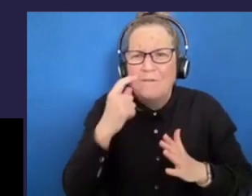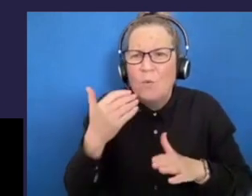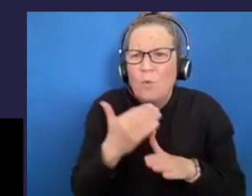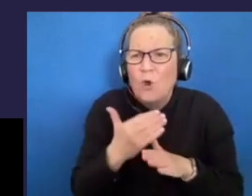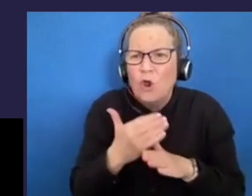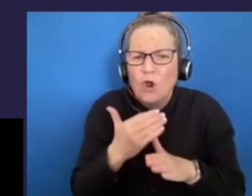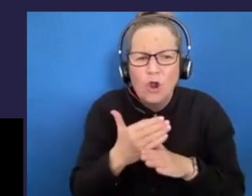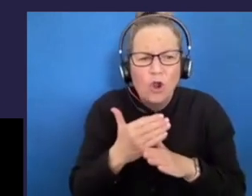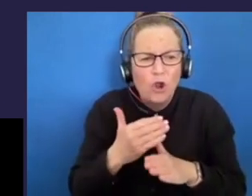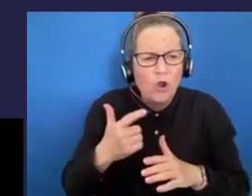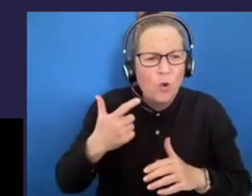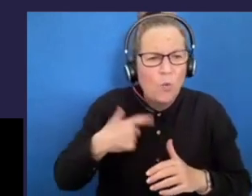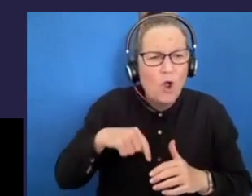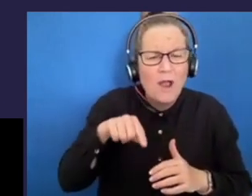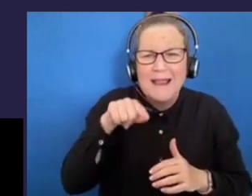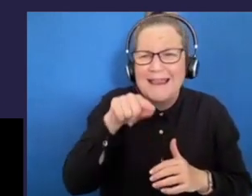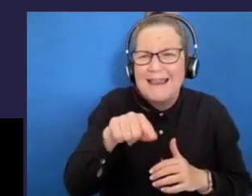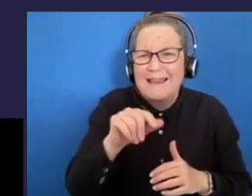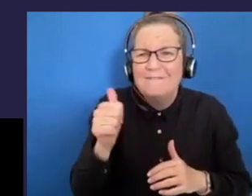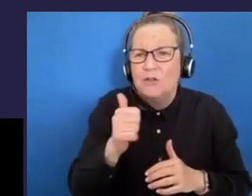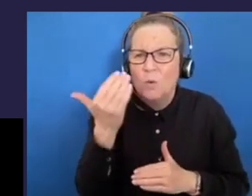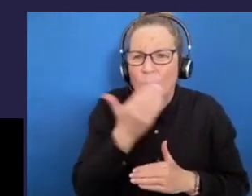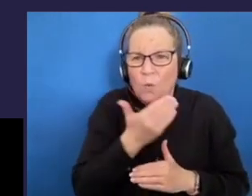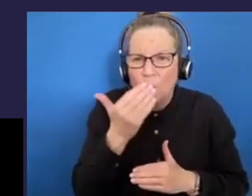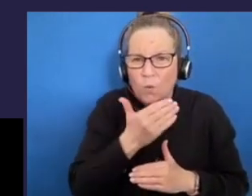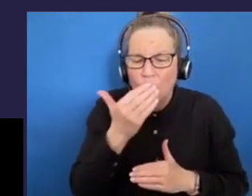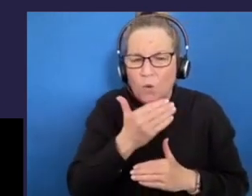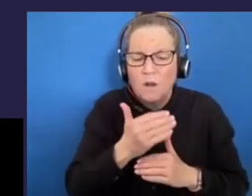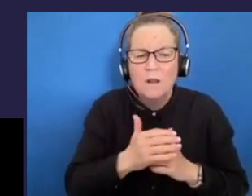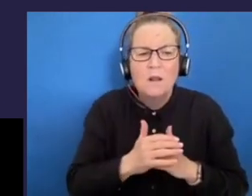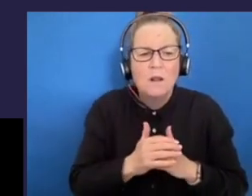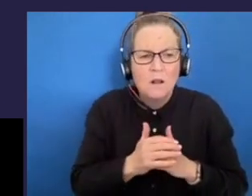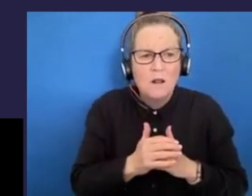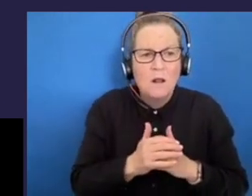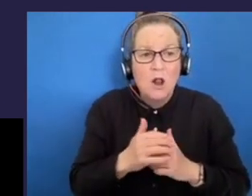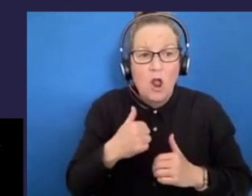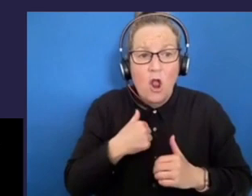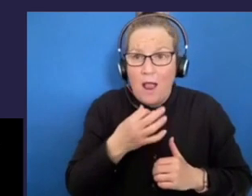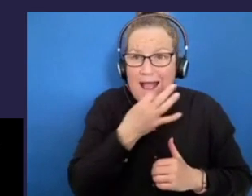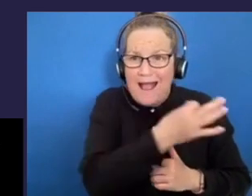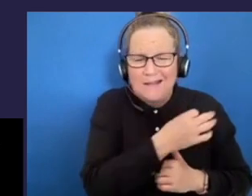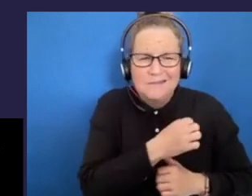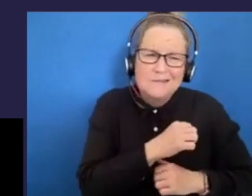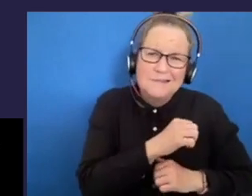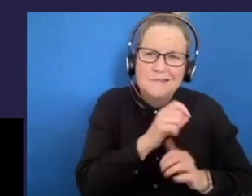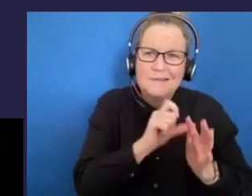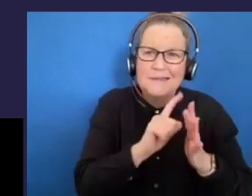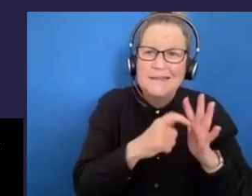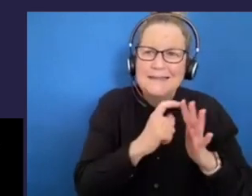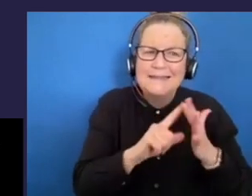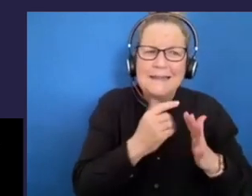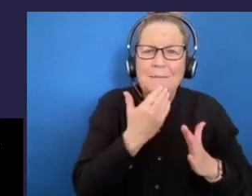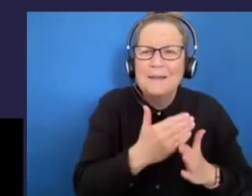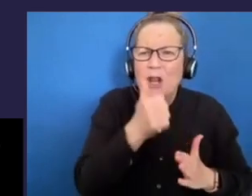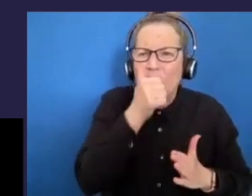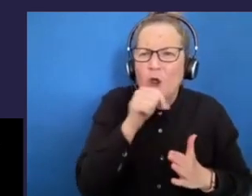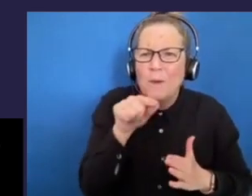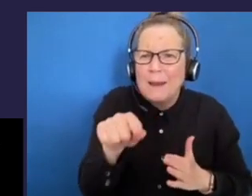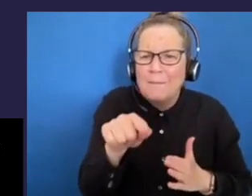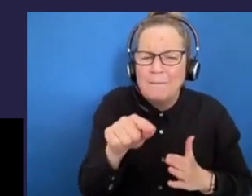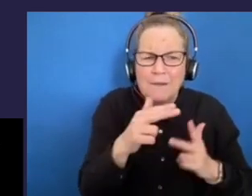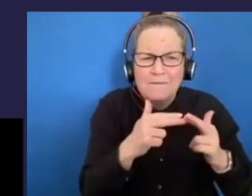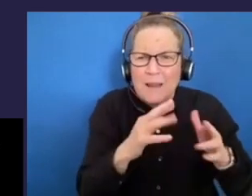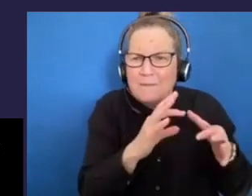had left his schooling. And I asked Dickie if he might get to know Robert and help with some connections